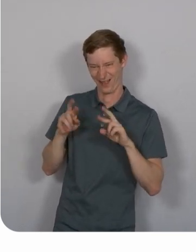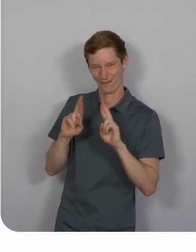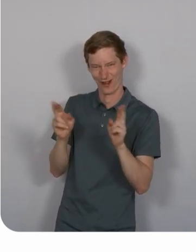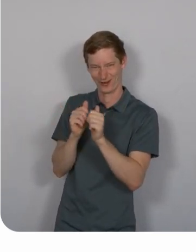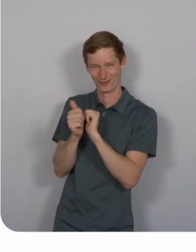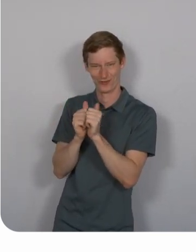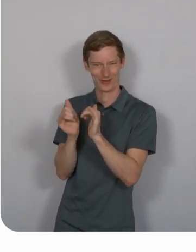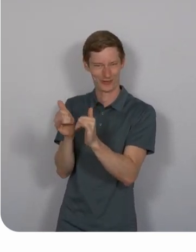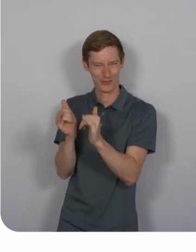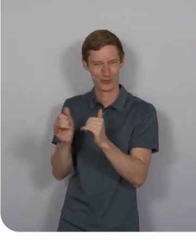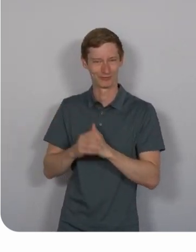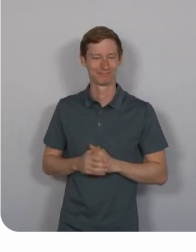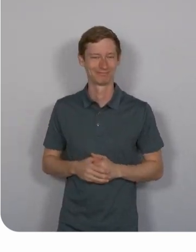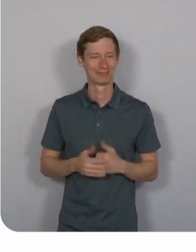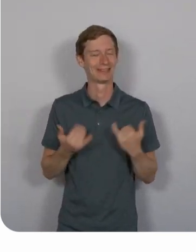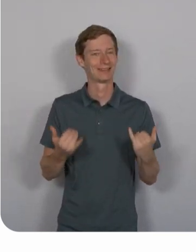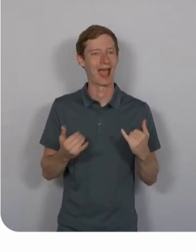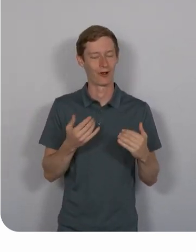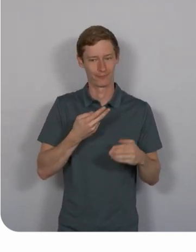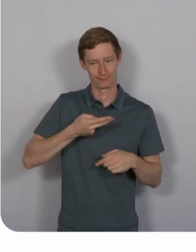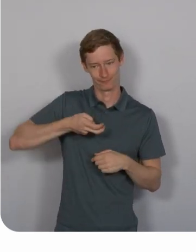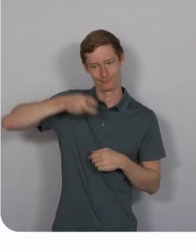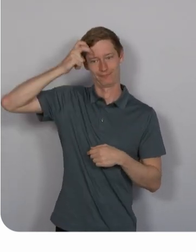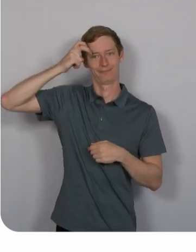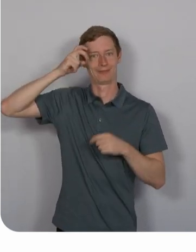go. Switching to glasses.